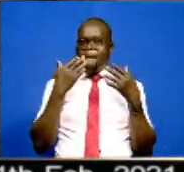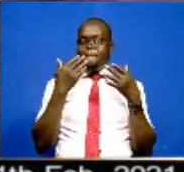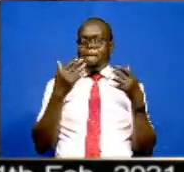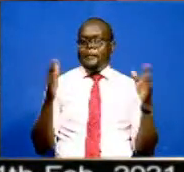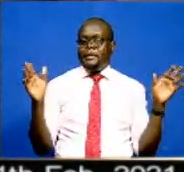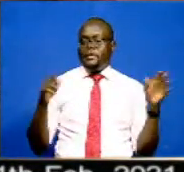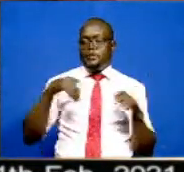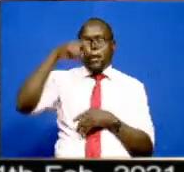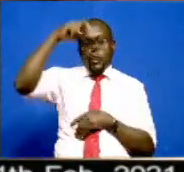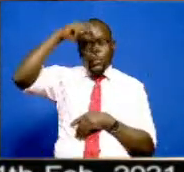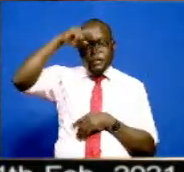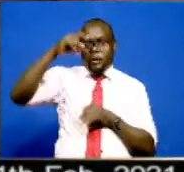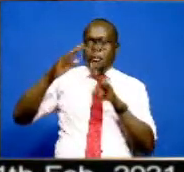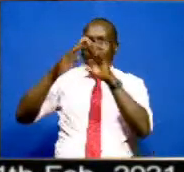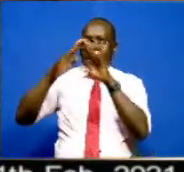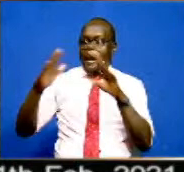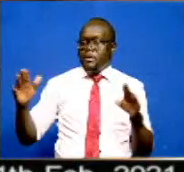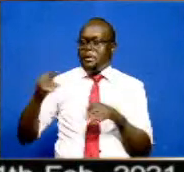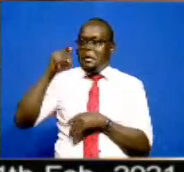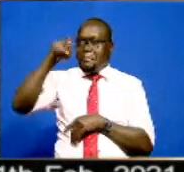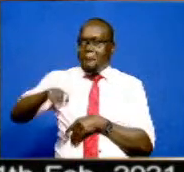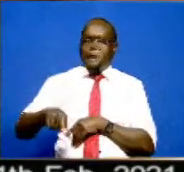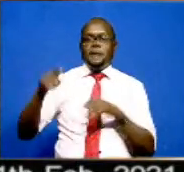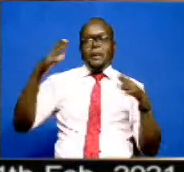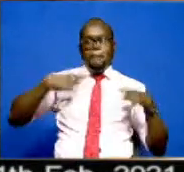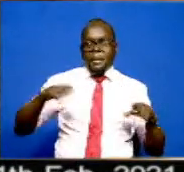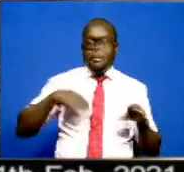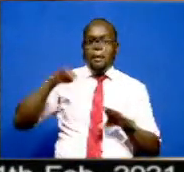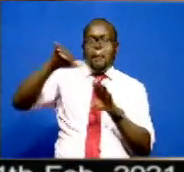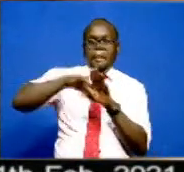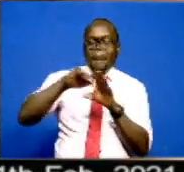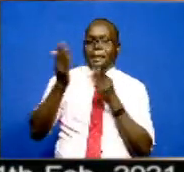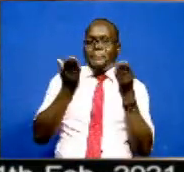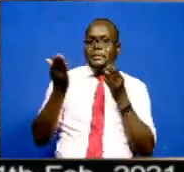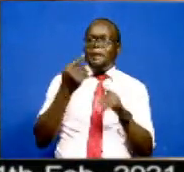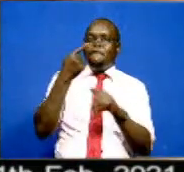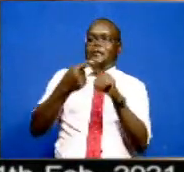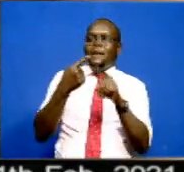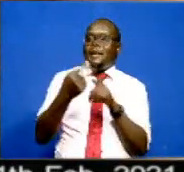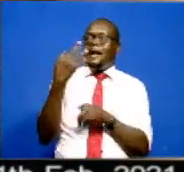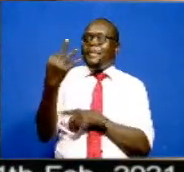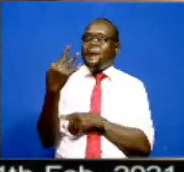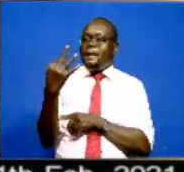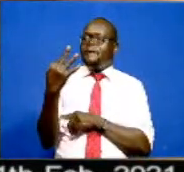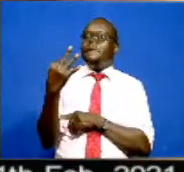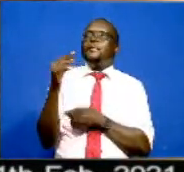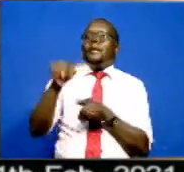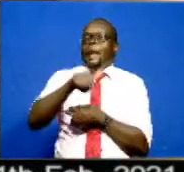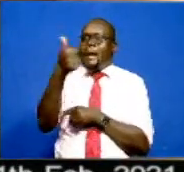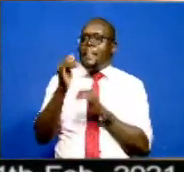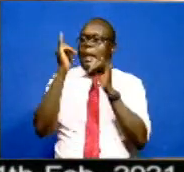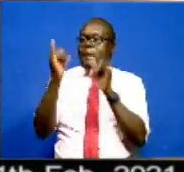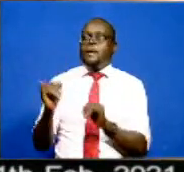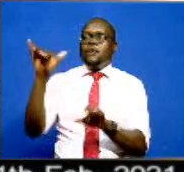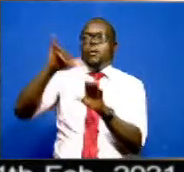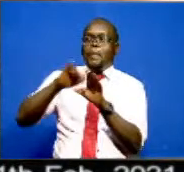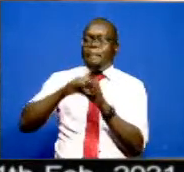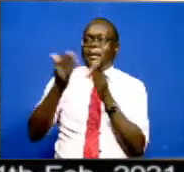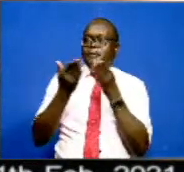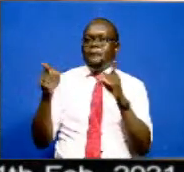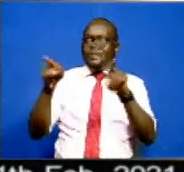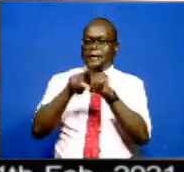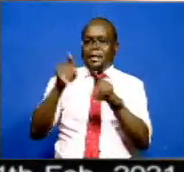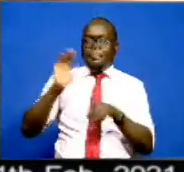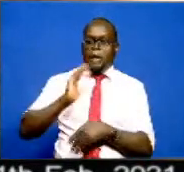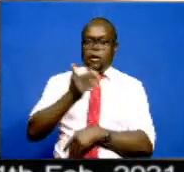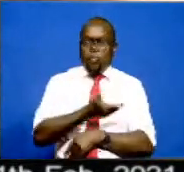of the House that members should serve for 3 years so that they can give way to other members also to serve in the same committee, Mr.